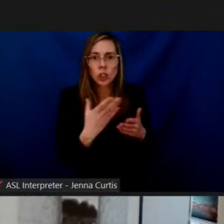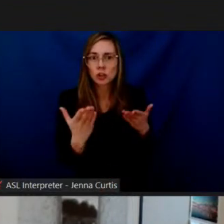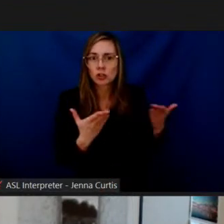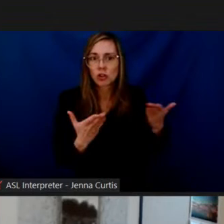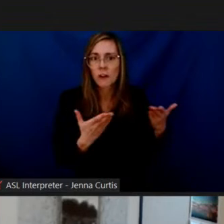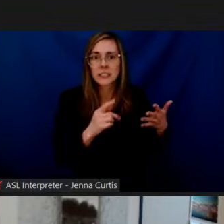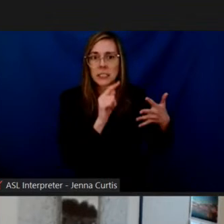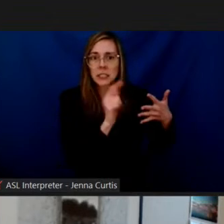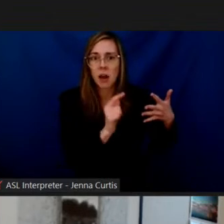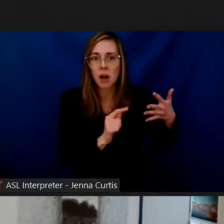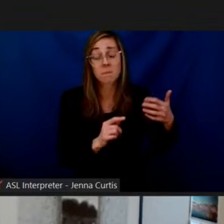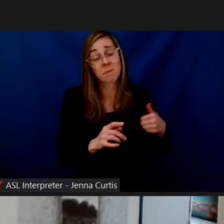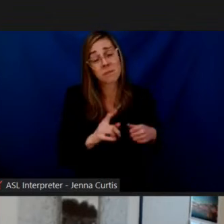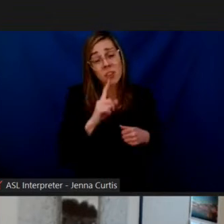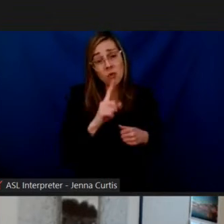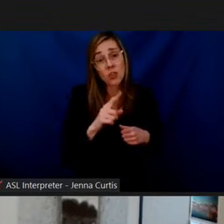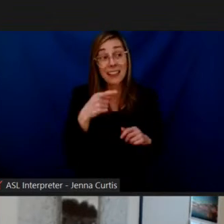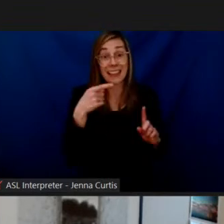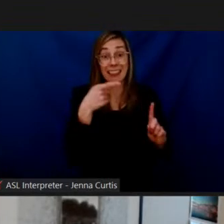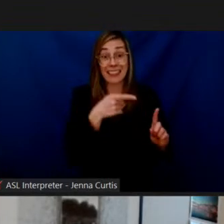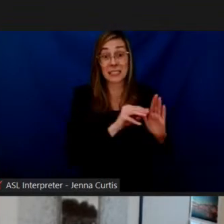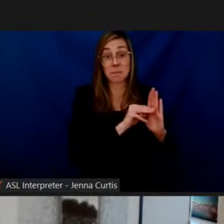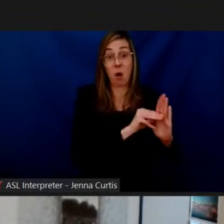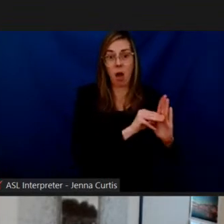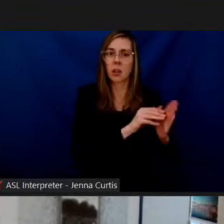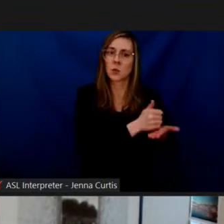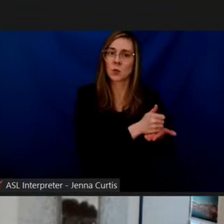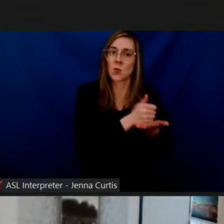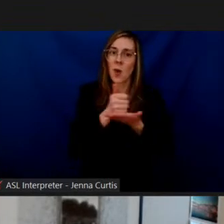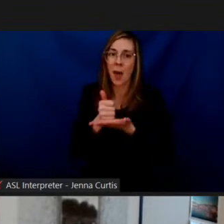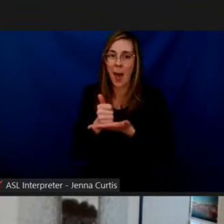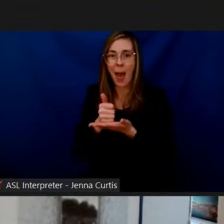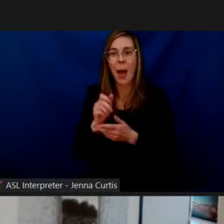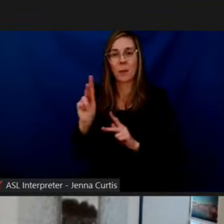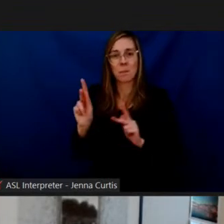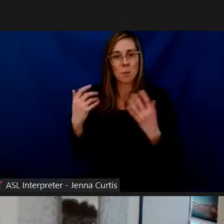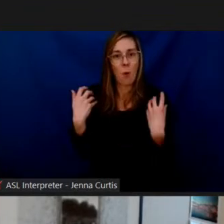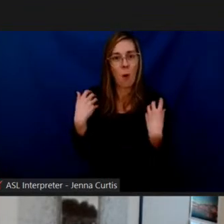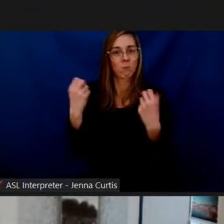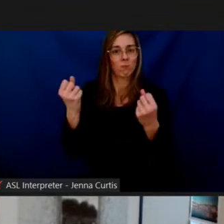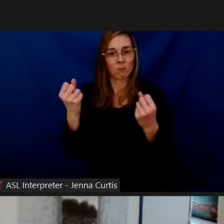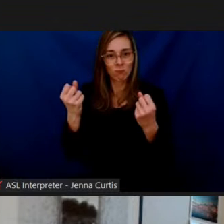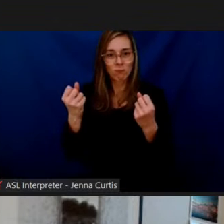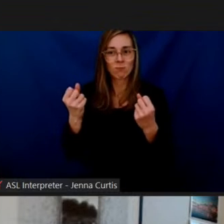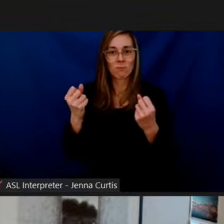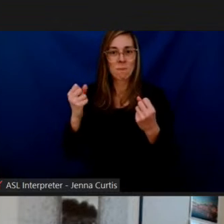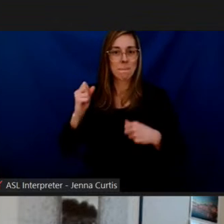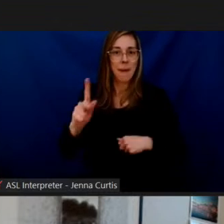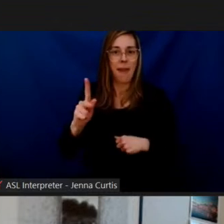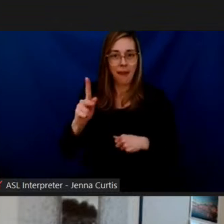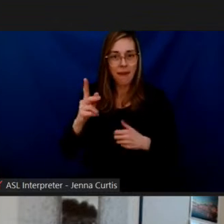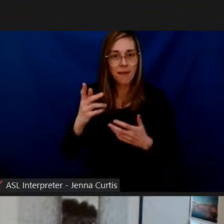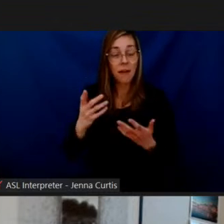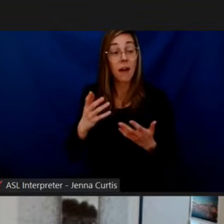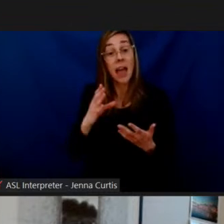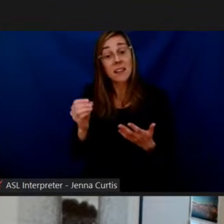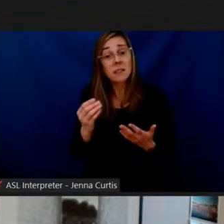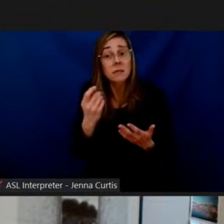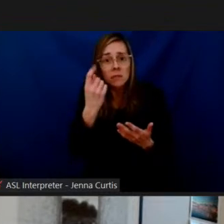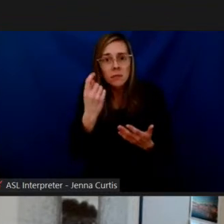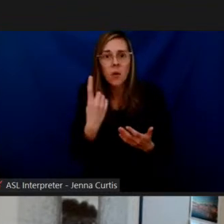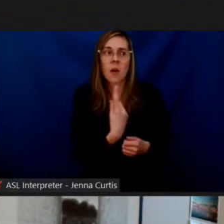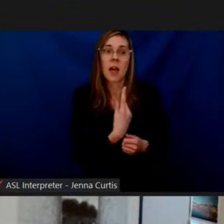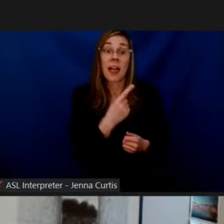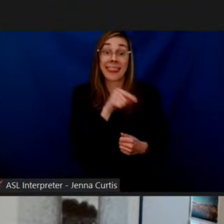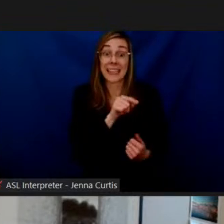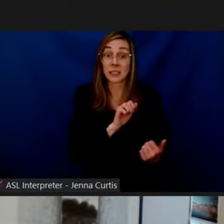a redemption-based model, which is important. And I also want to stress that this is just one strategy of many. We're